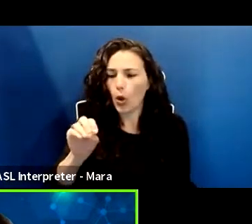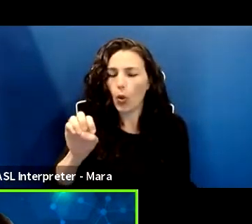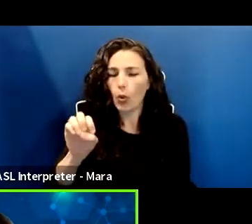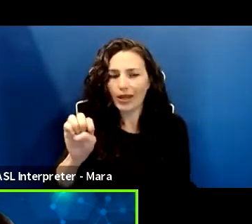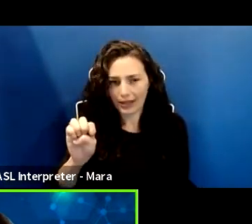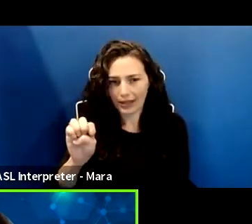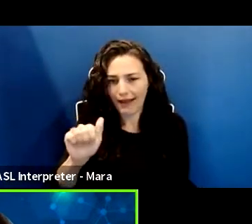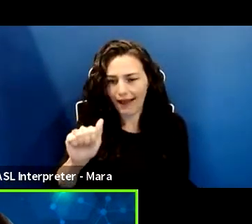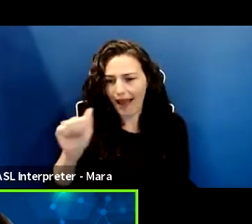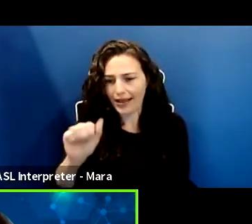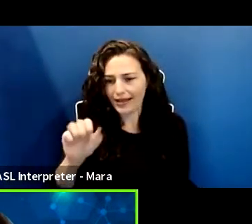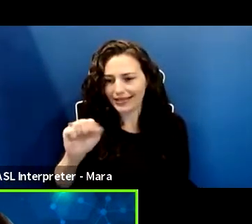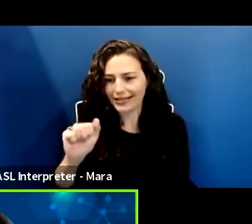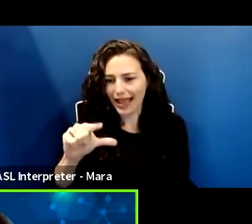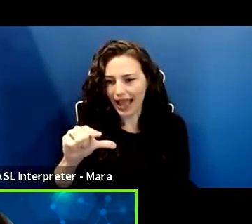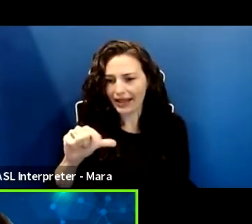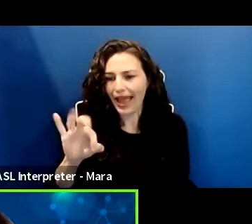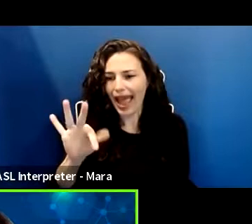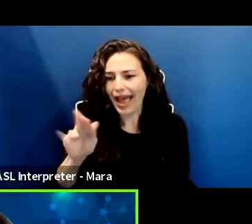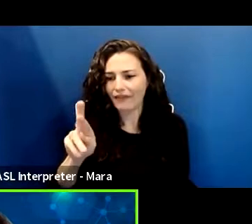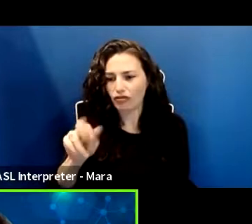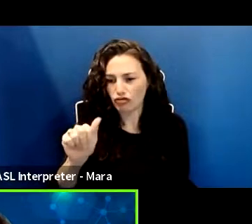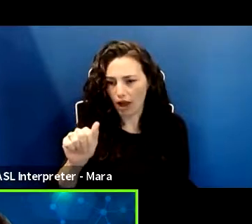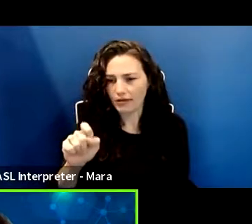pteoe@sagaftra.org, and that's